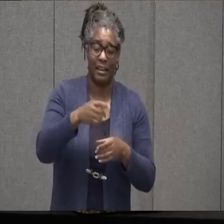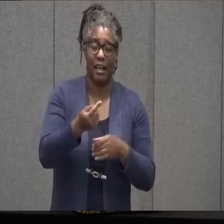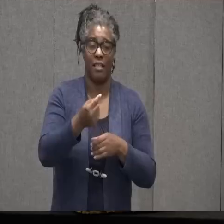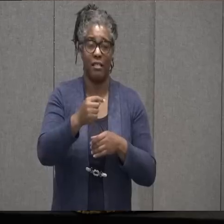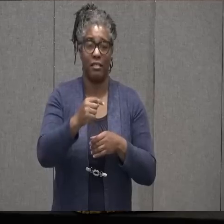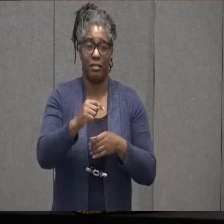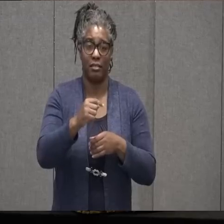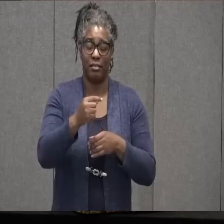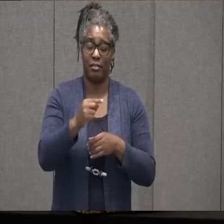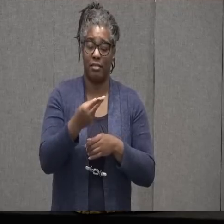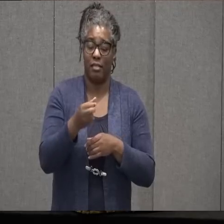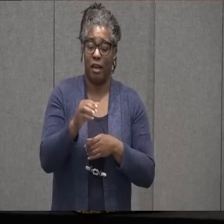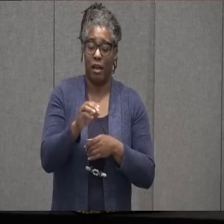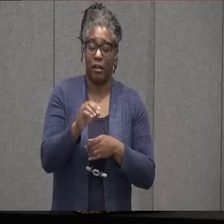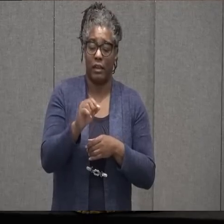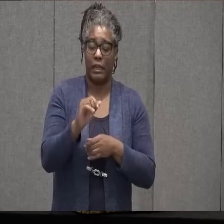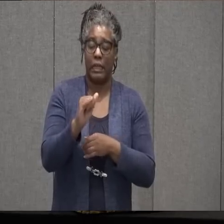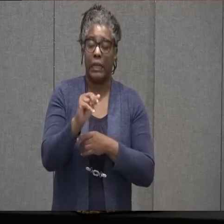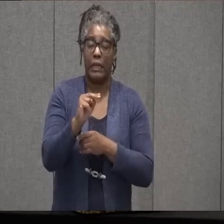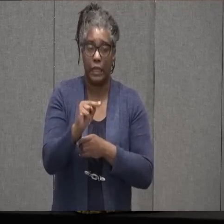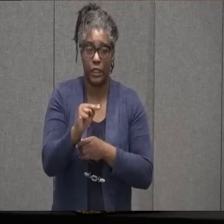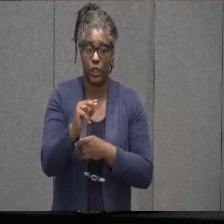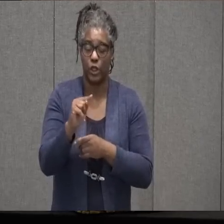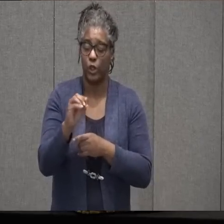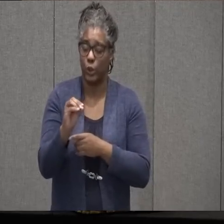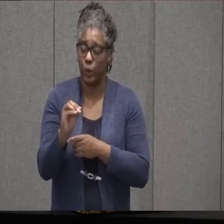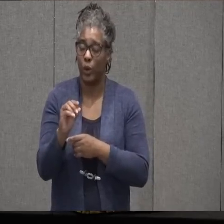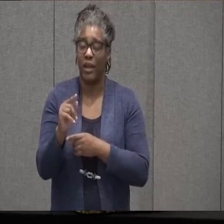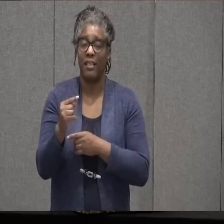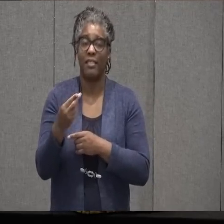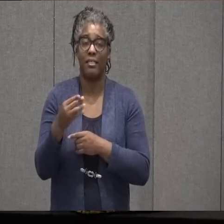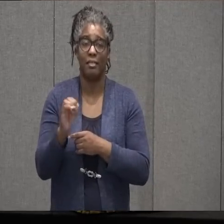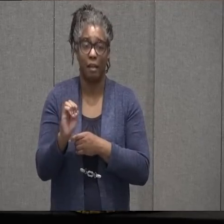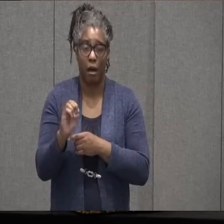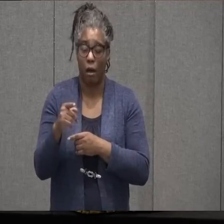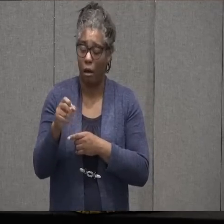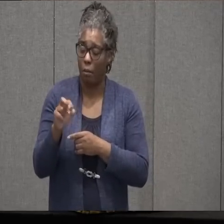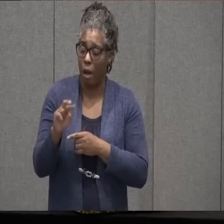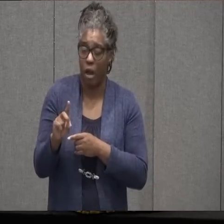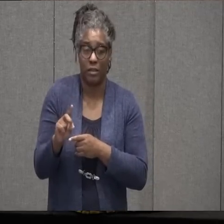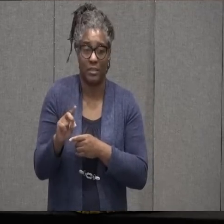jumps into the pond. We have 7.